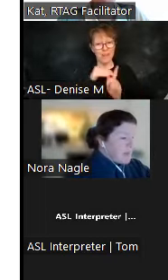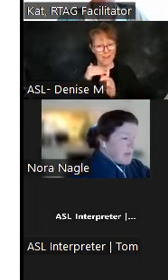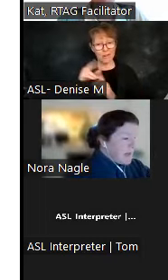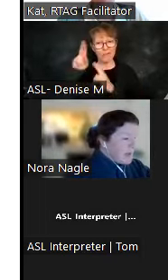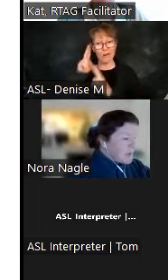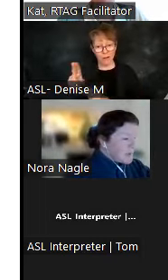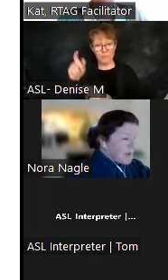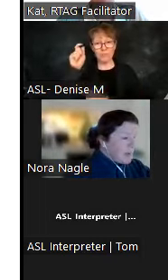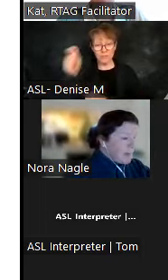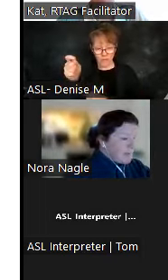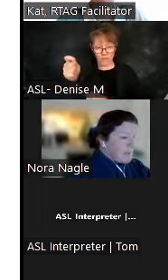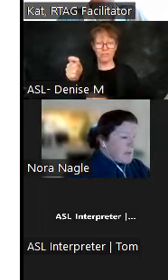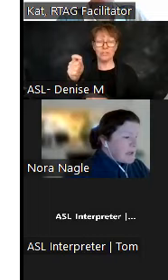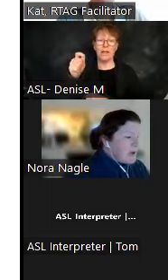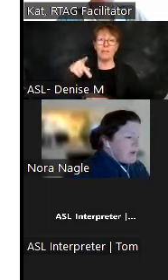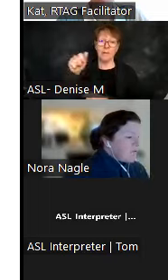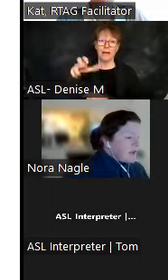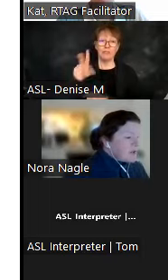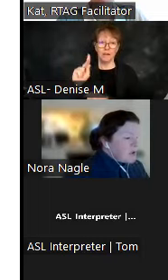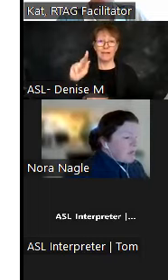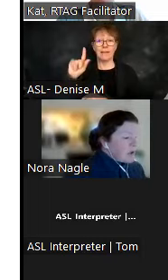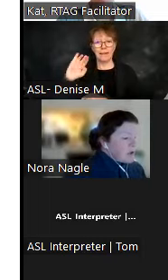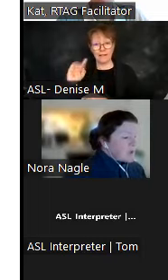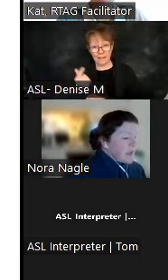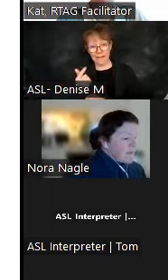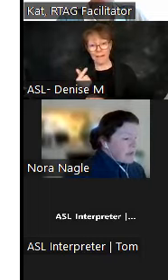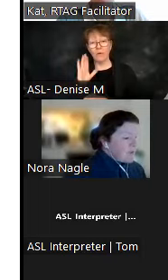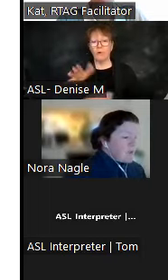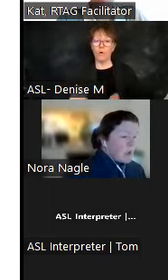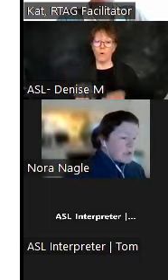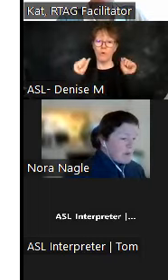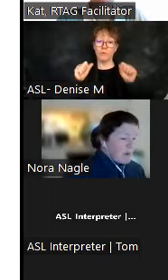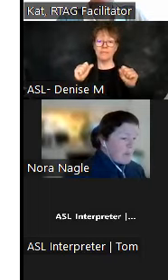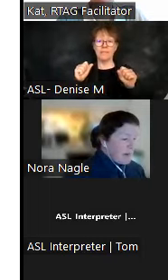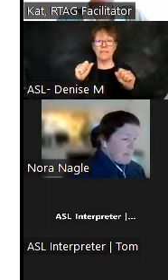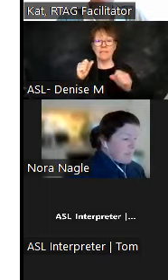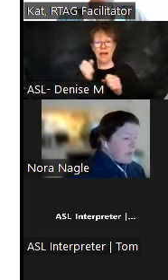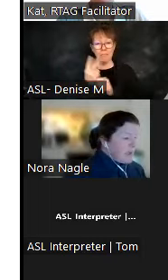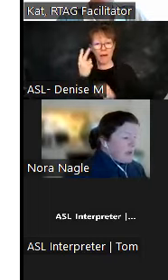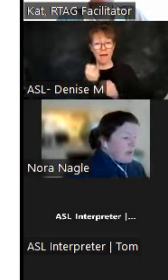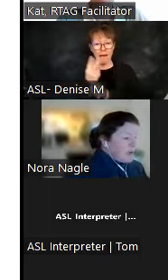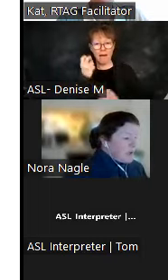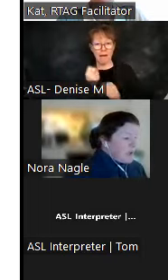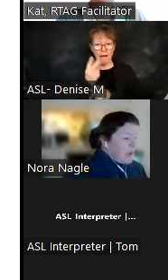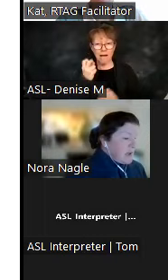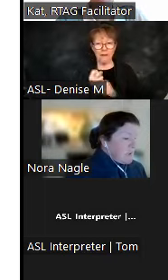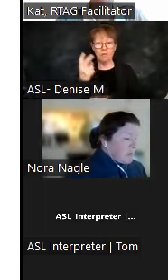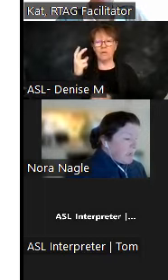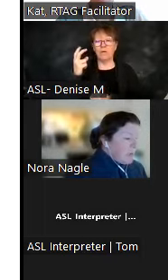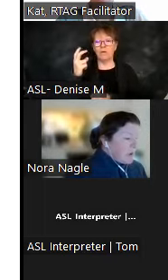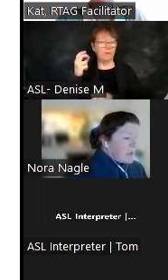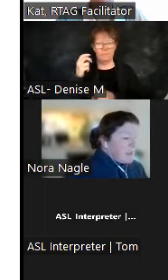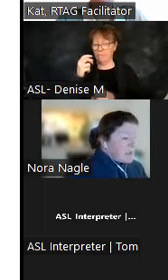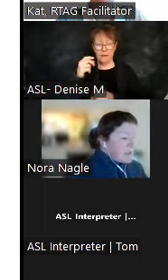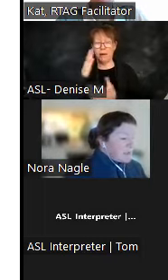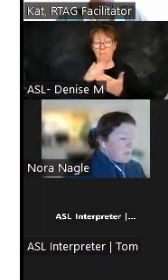his semi-annual settlement update meeting via Zoom on June 7th from 1 to 3 p.m. Judge King will